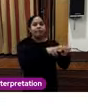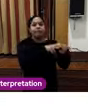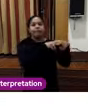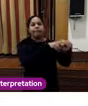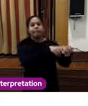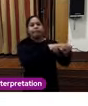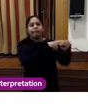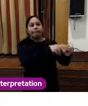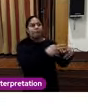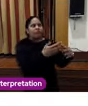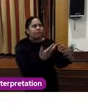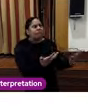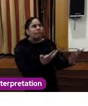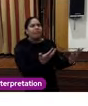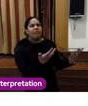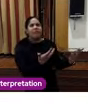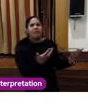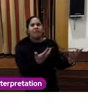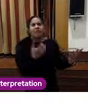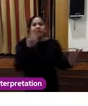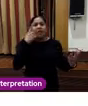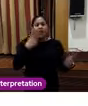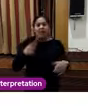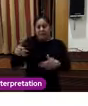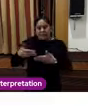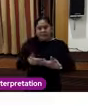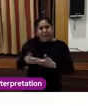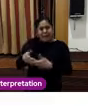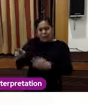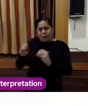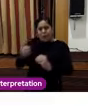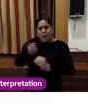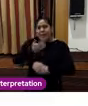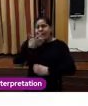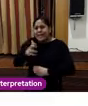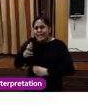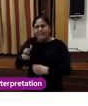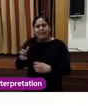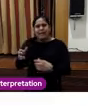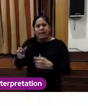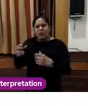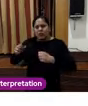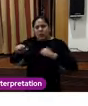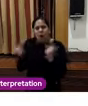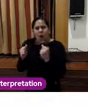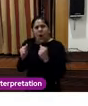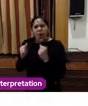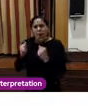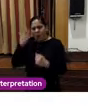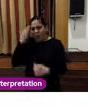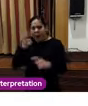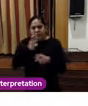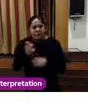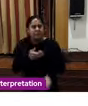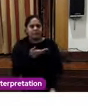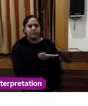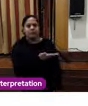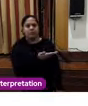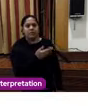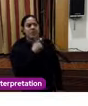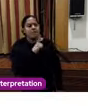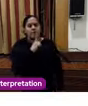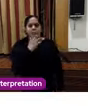are sleeping in bubble jackets in NYCHA with no heat and no boilers because of that. So I'm